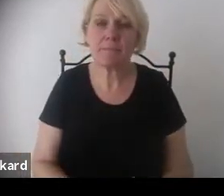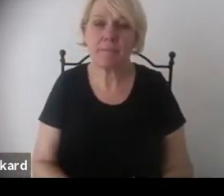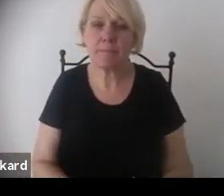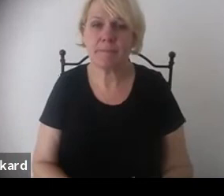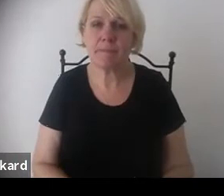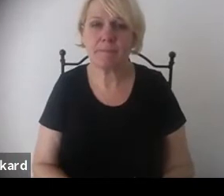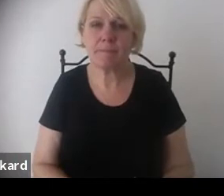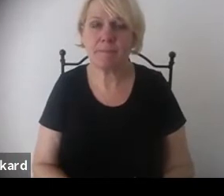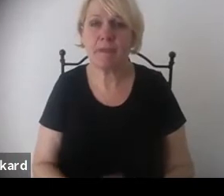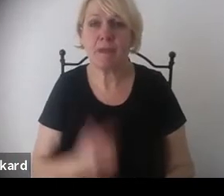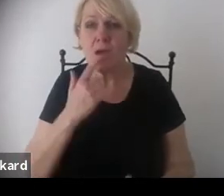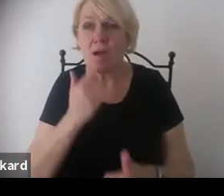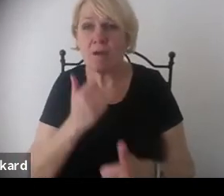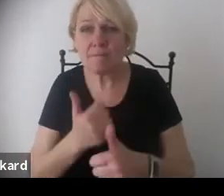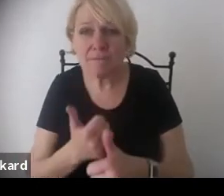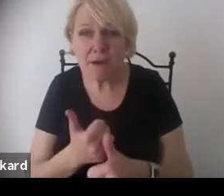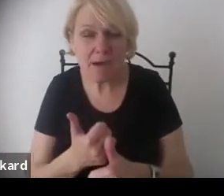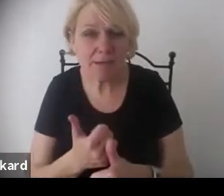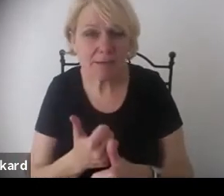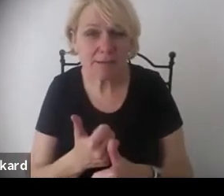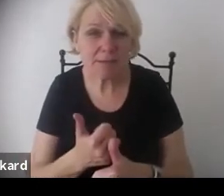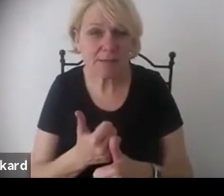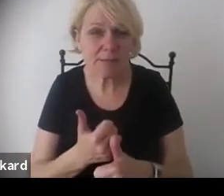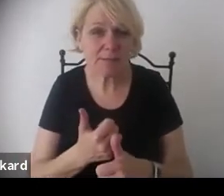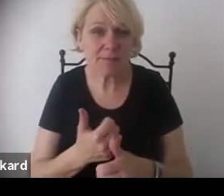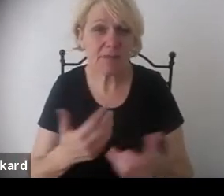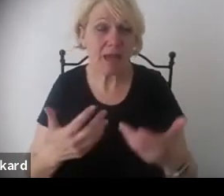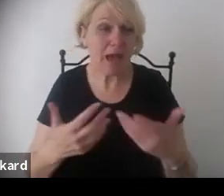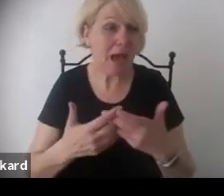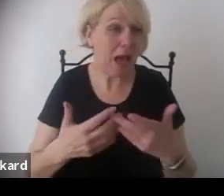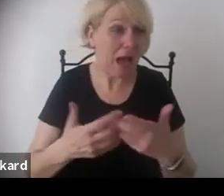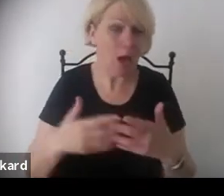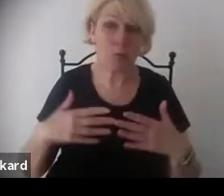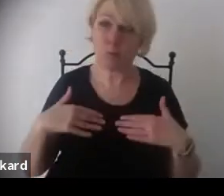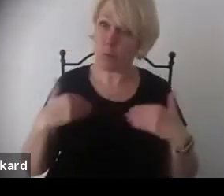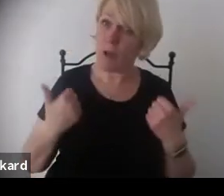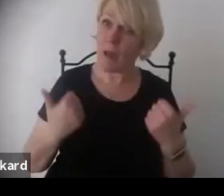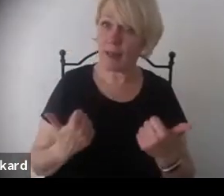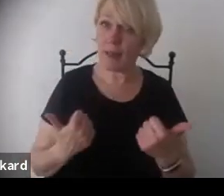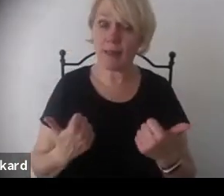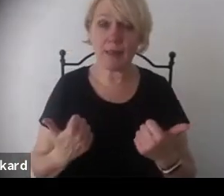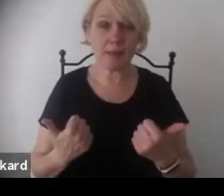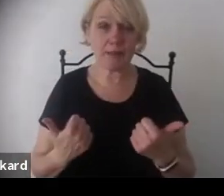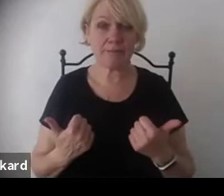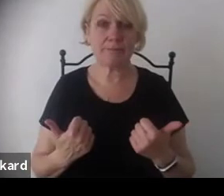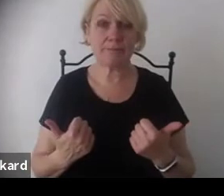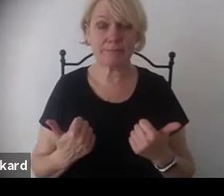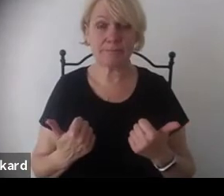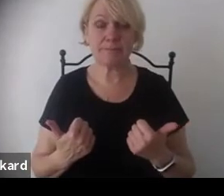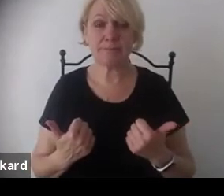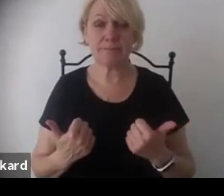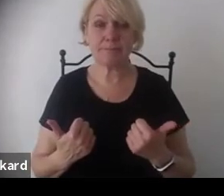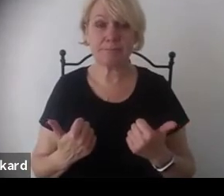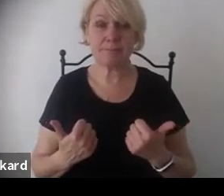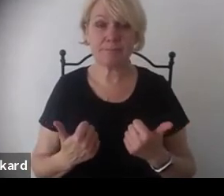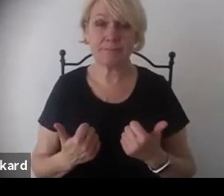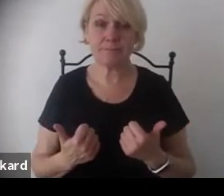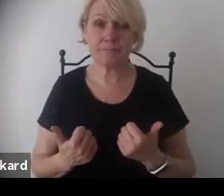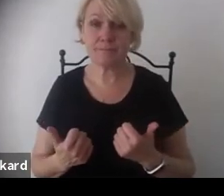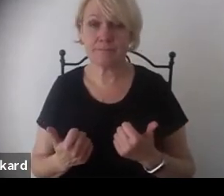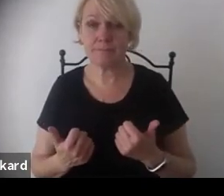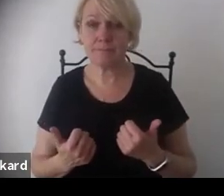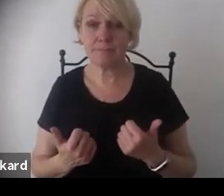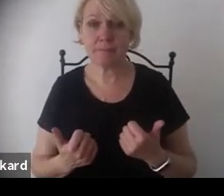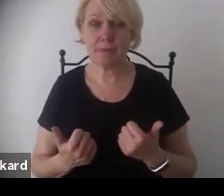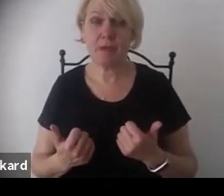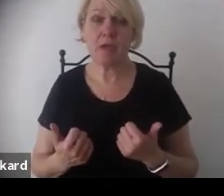lot of advice of how you can keep yourself well during the pandemic in terms of either spreading